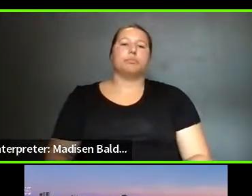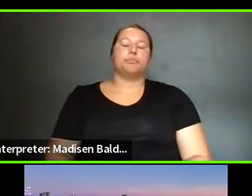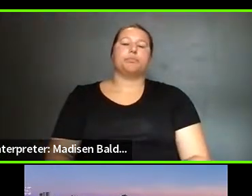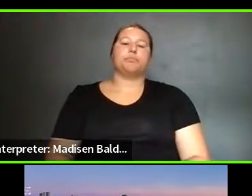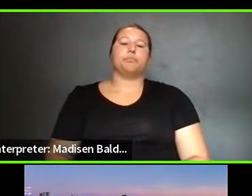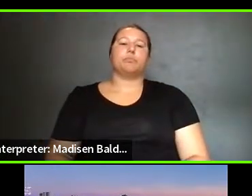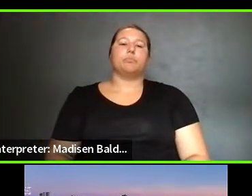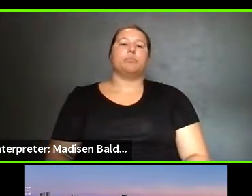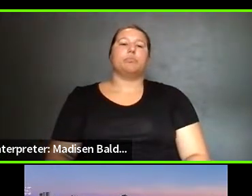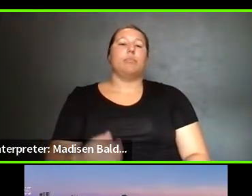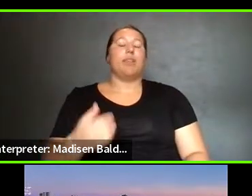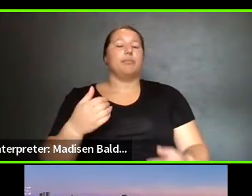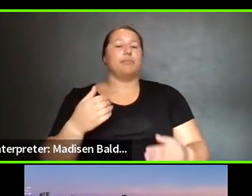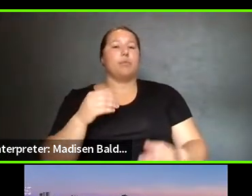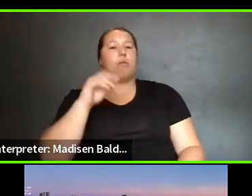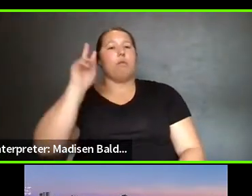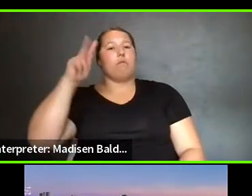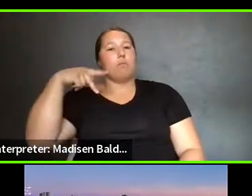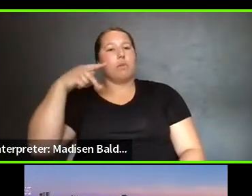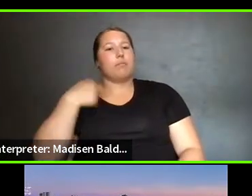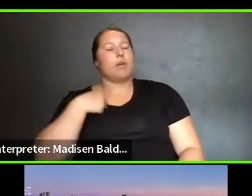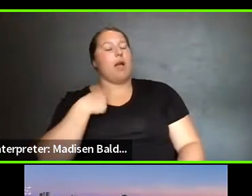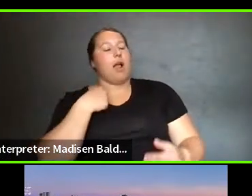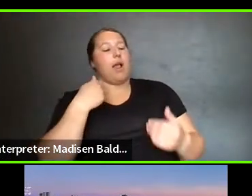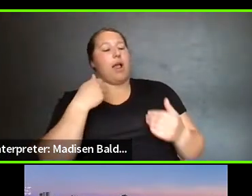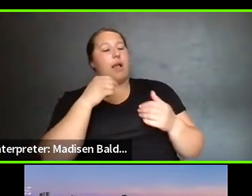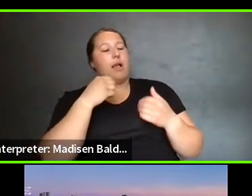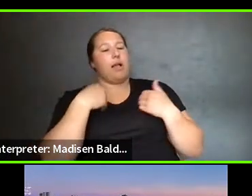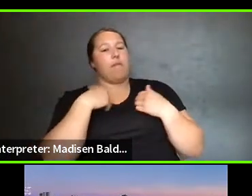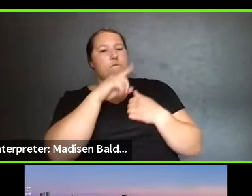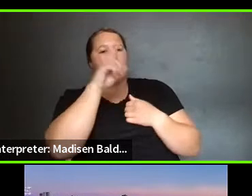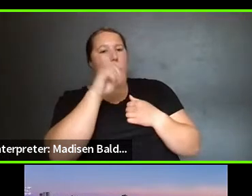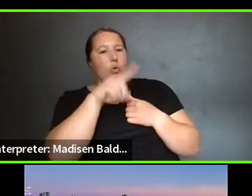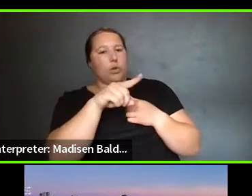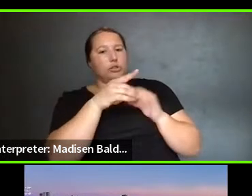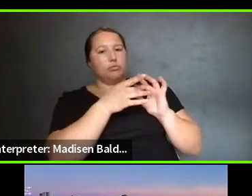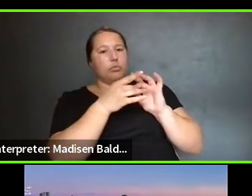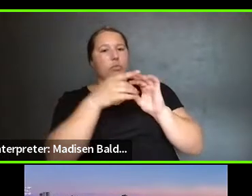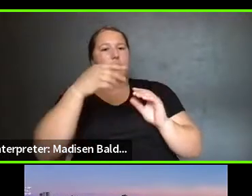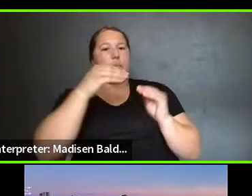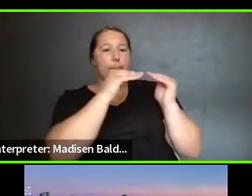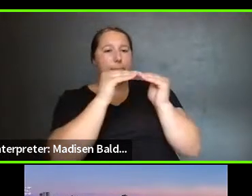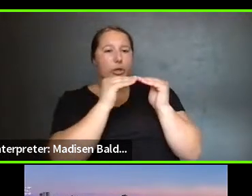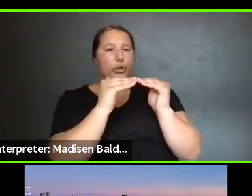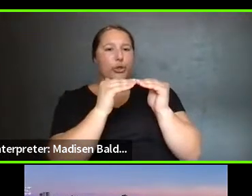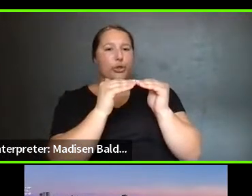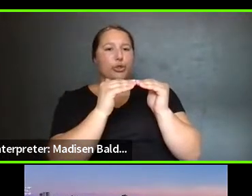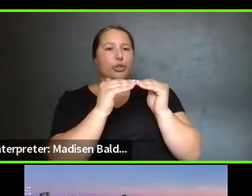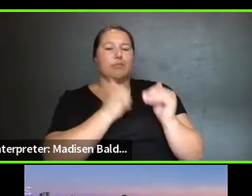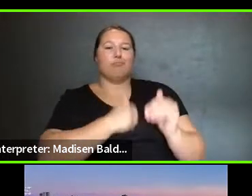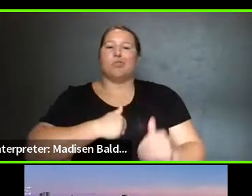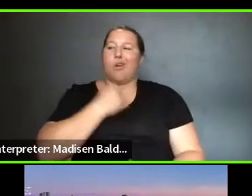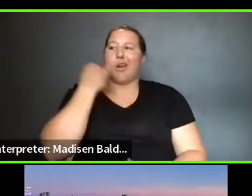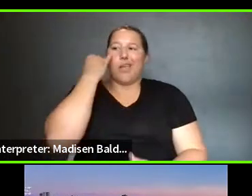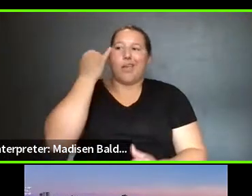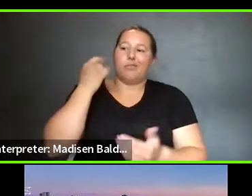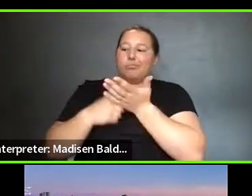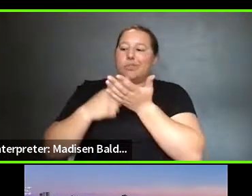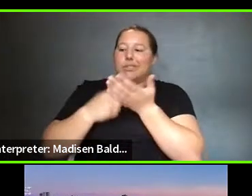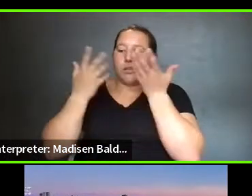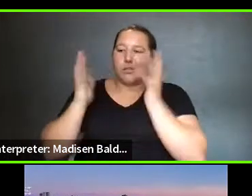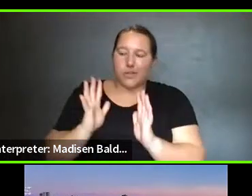I have a question around the role of peers, and forgive me if you already talked about that, but I know that